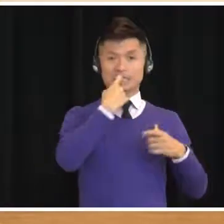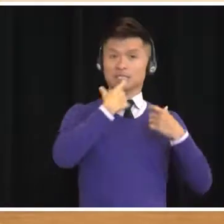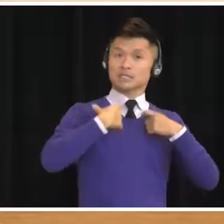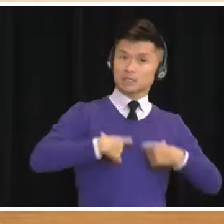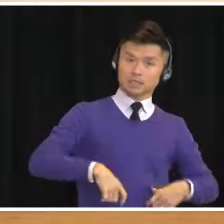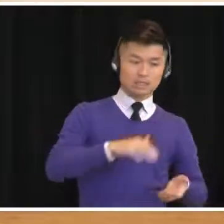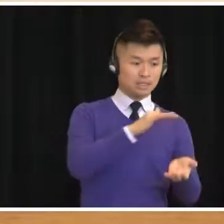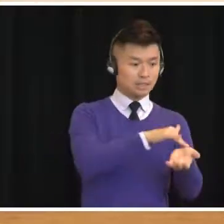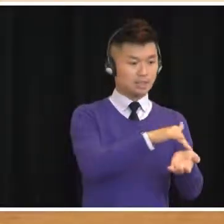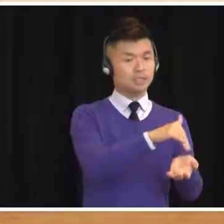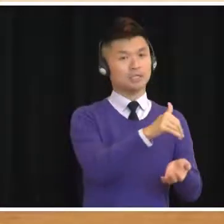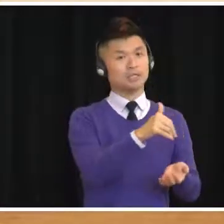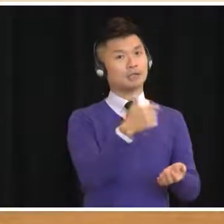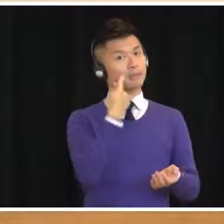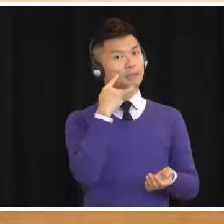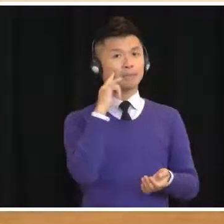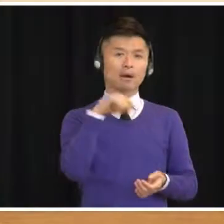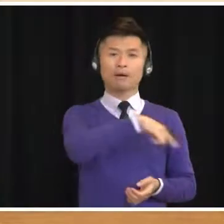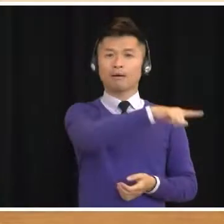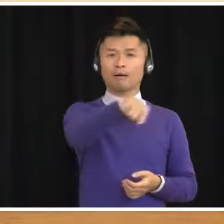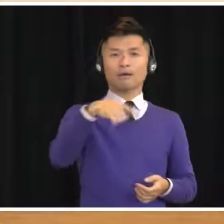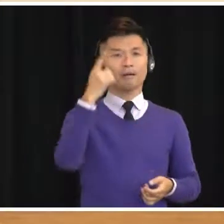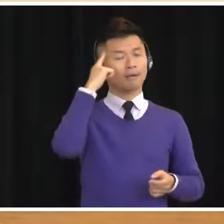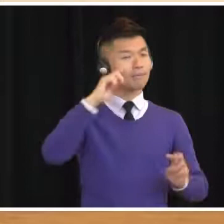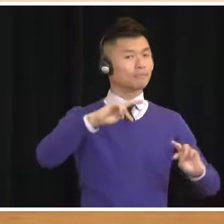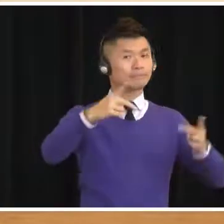self-determining subject of rights.